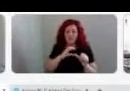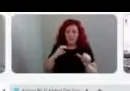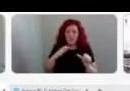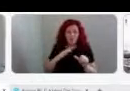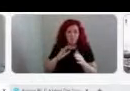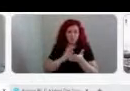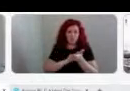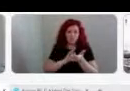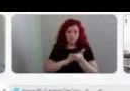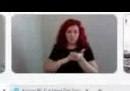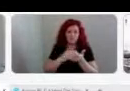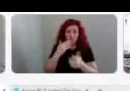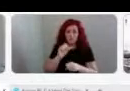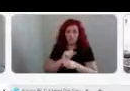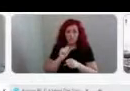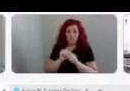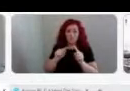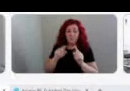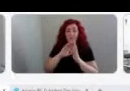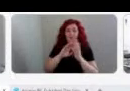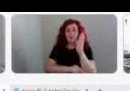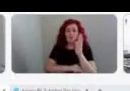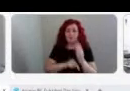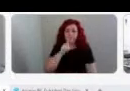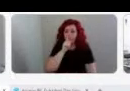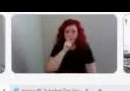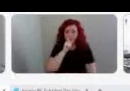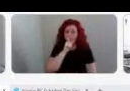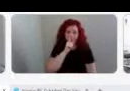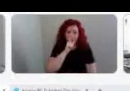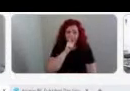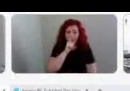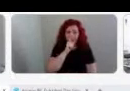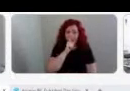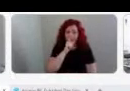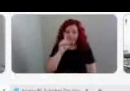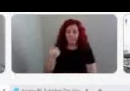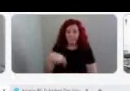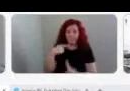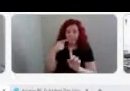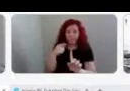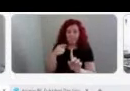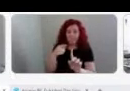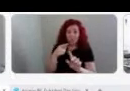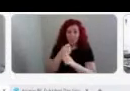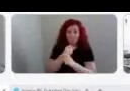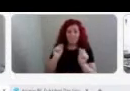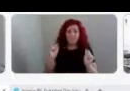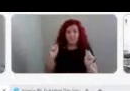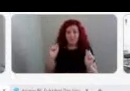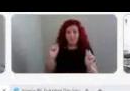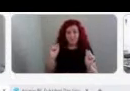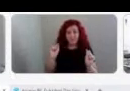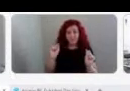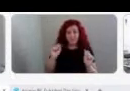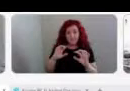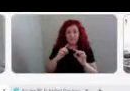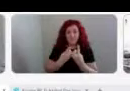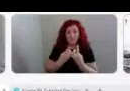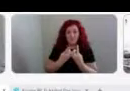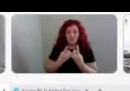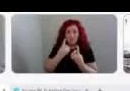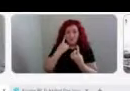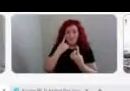job but the constitution doesn't say that this goal of a safe district for the